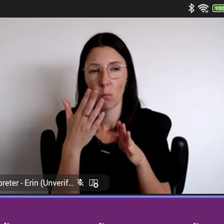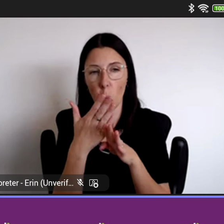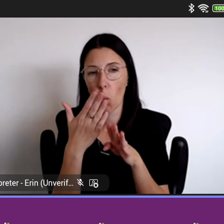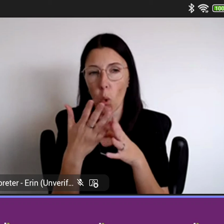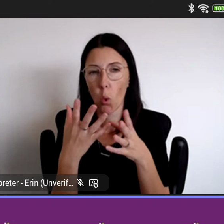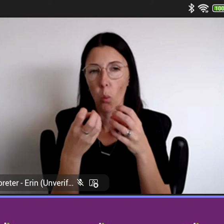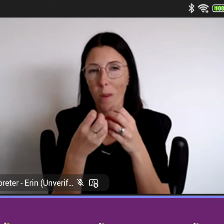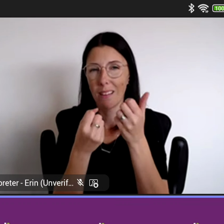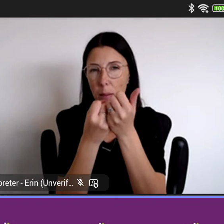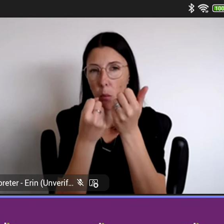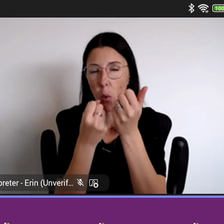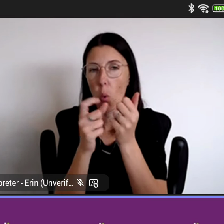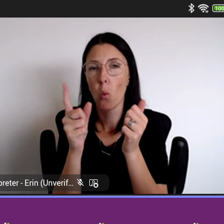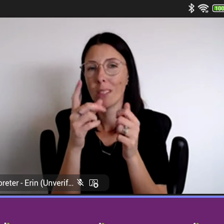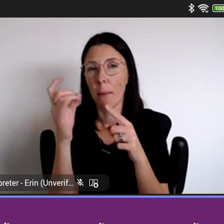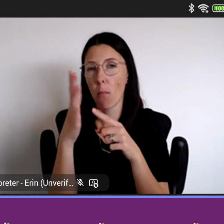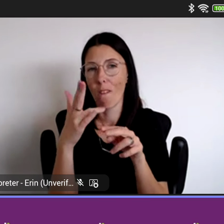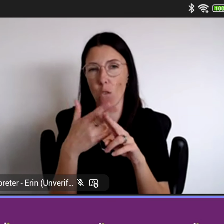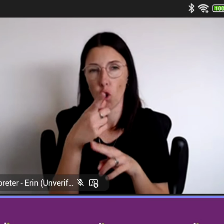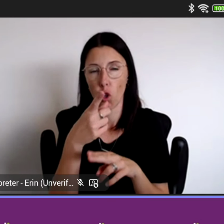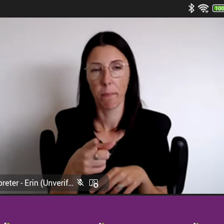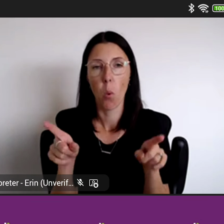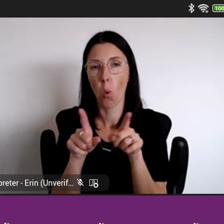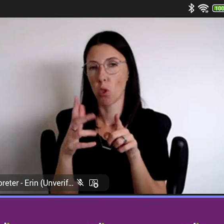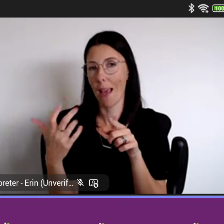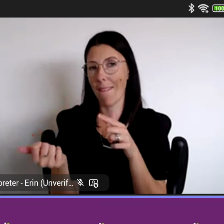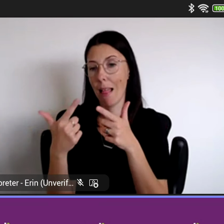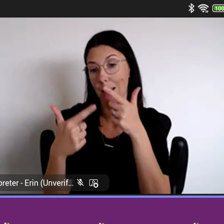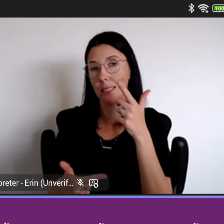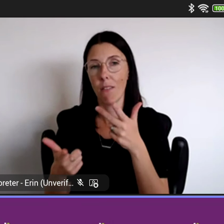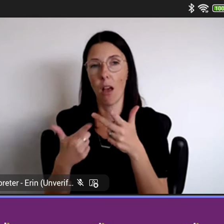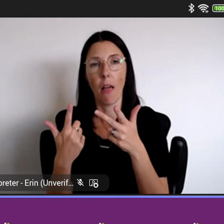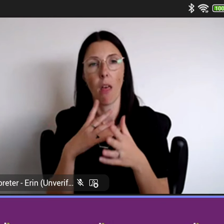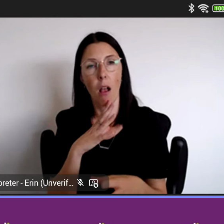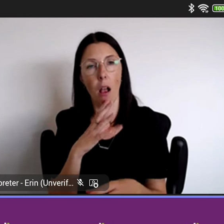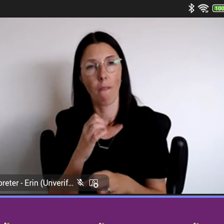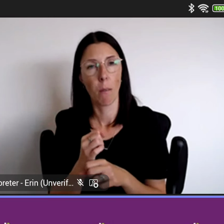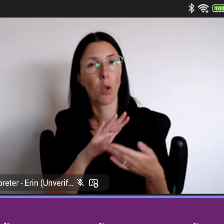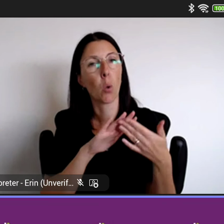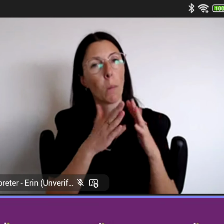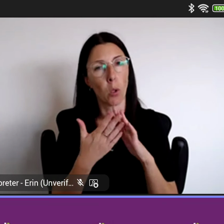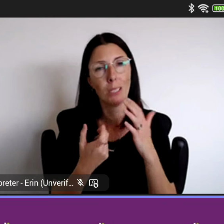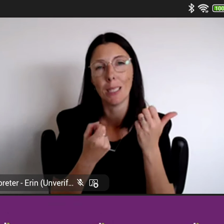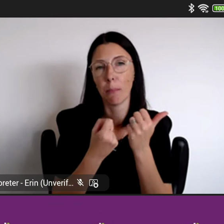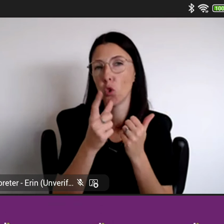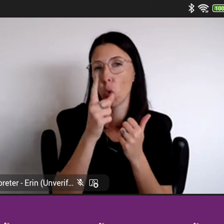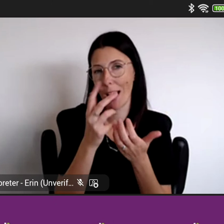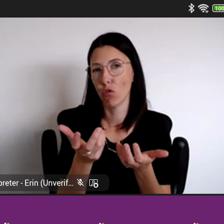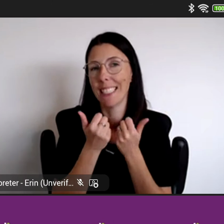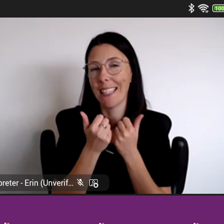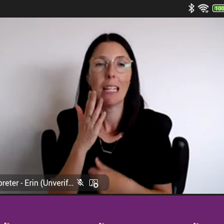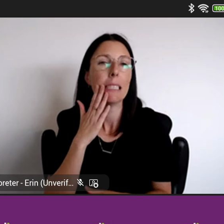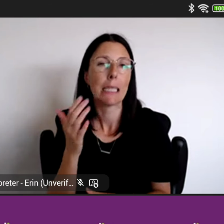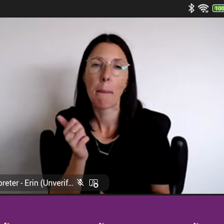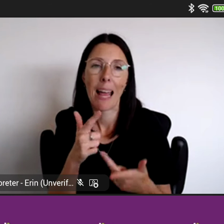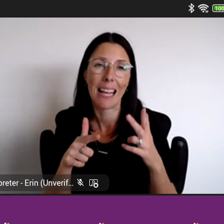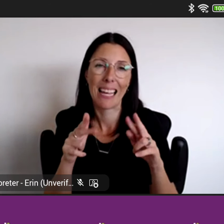a list of other government and community supports that you can get, even if you're not eligible for the NDIS.